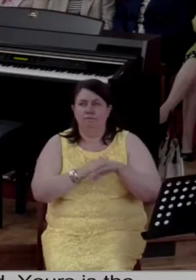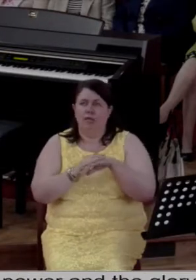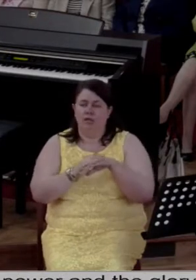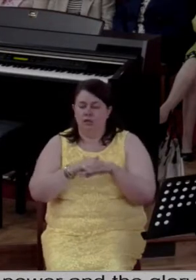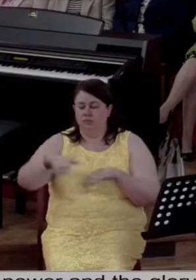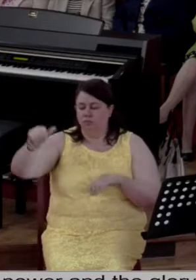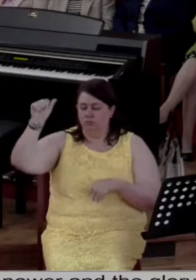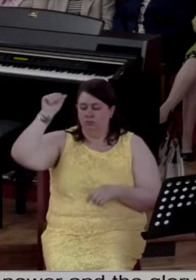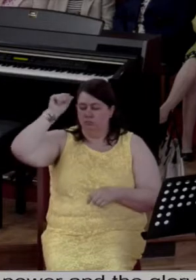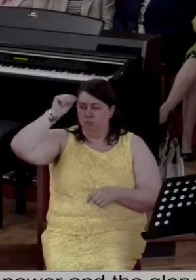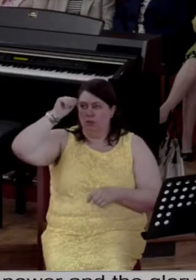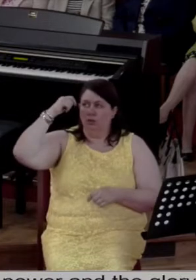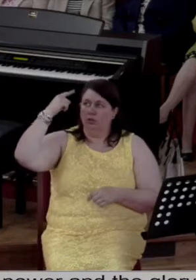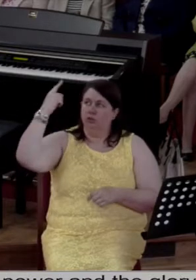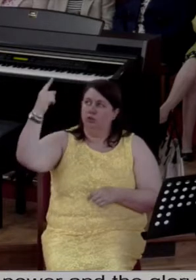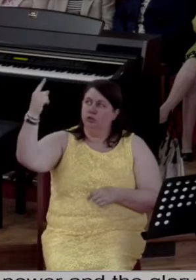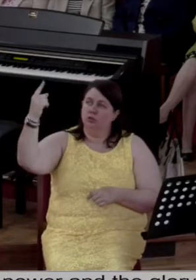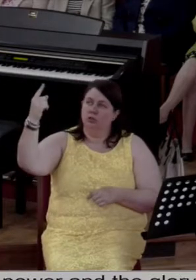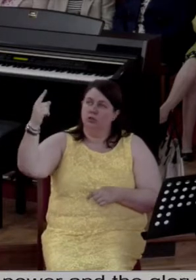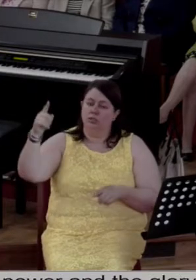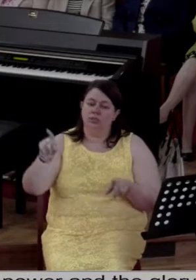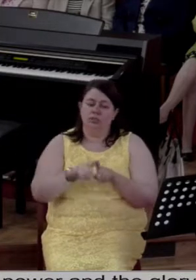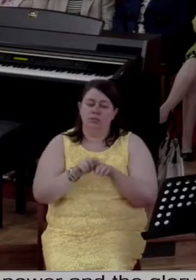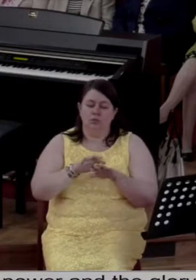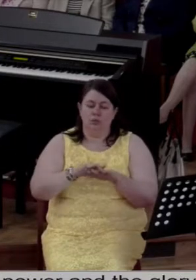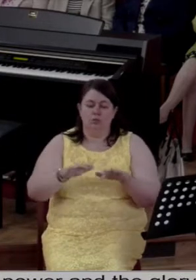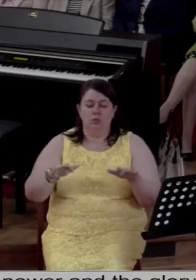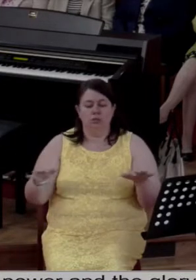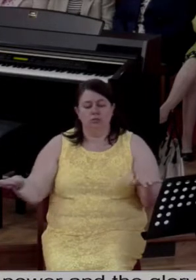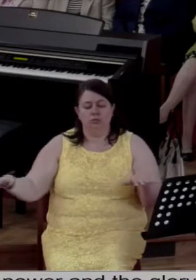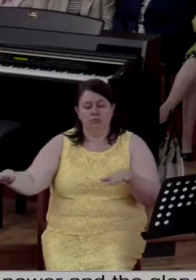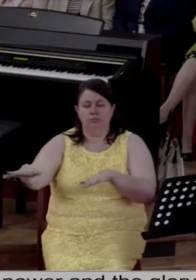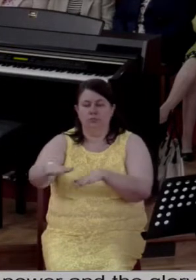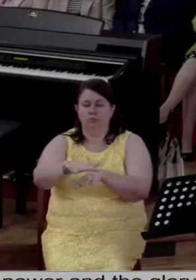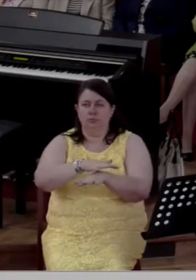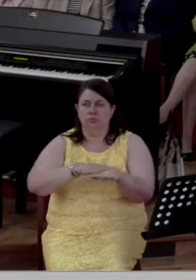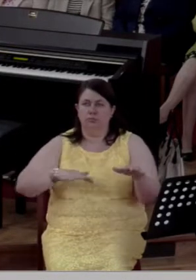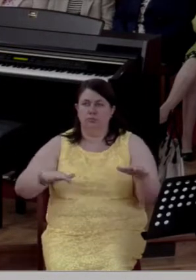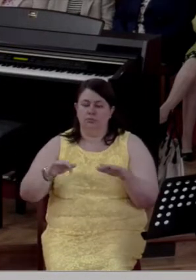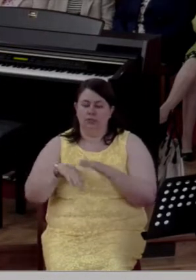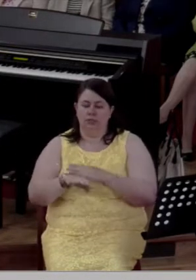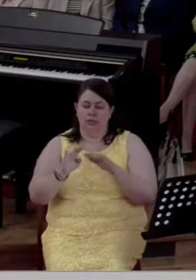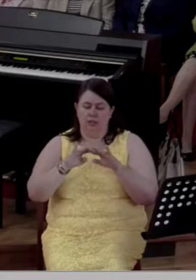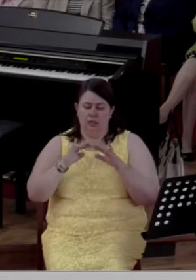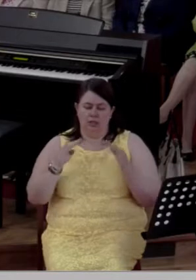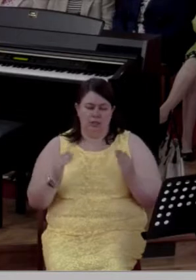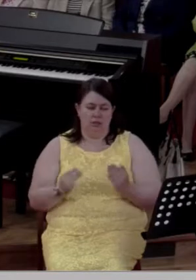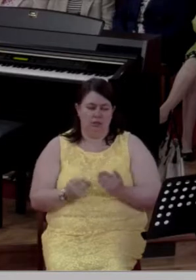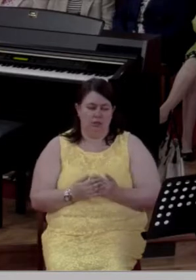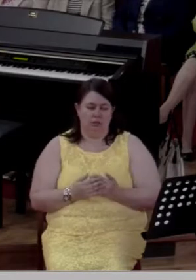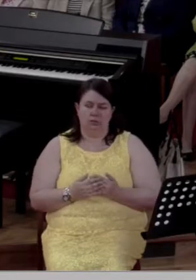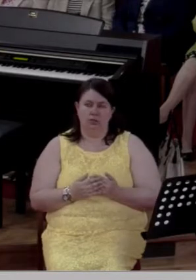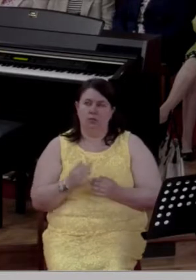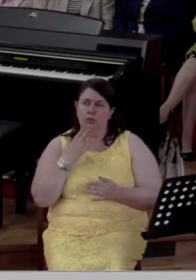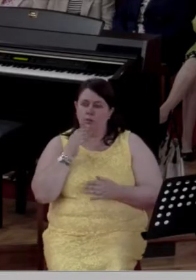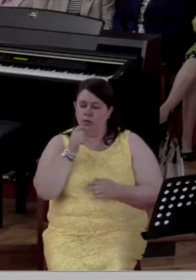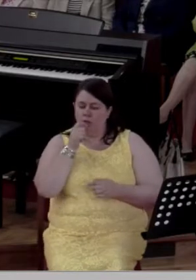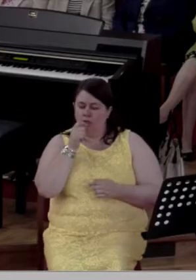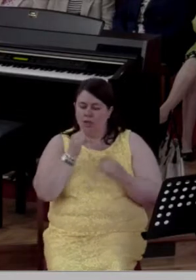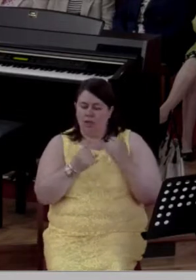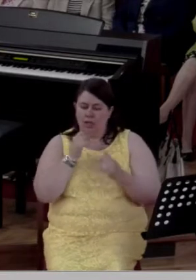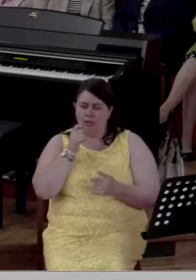of God as the waters cover the sea." That's what we are praying for when we pray that last phrase in the Lord's Prayer.